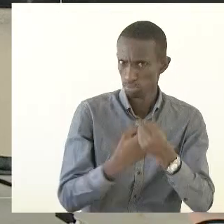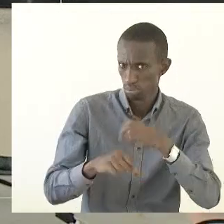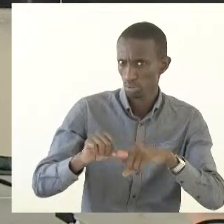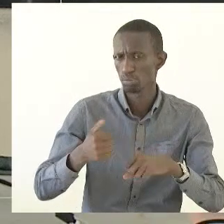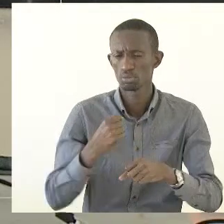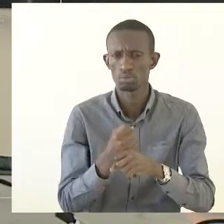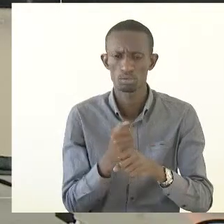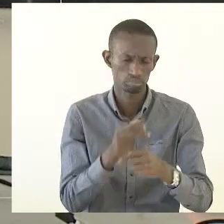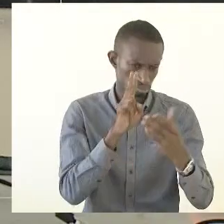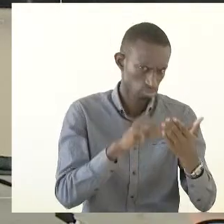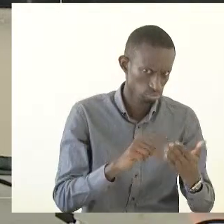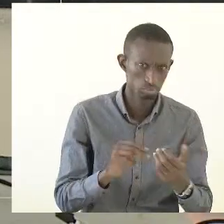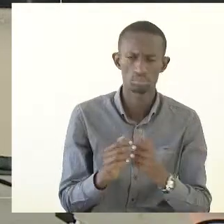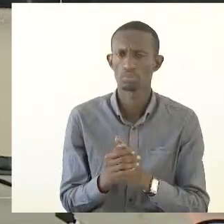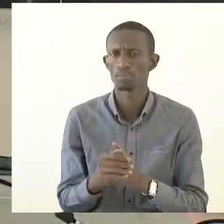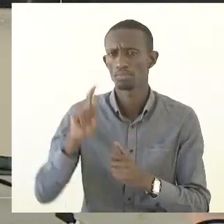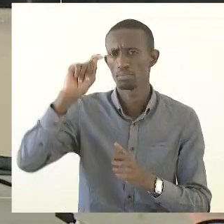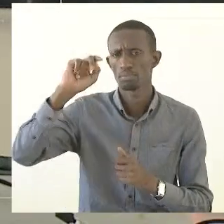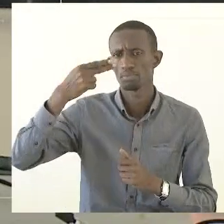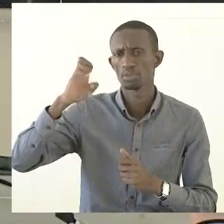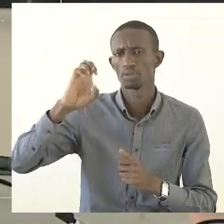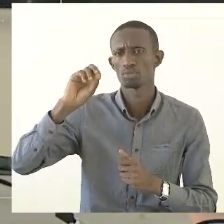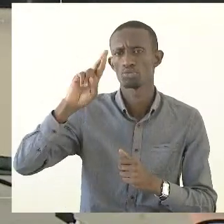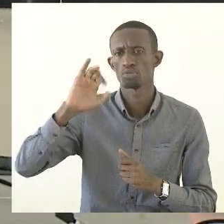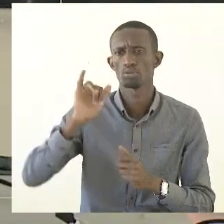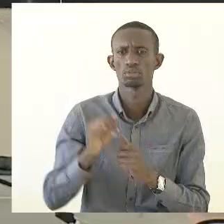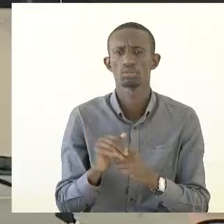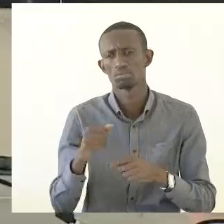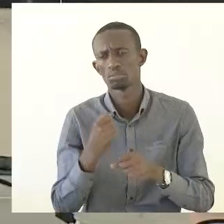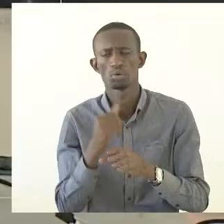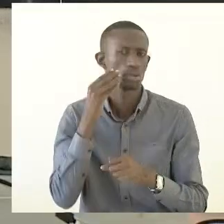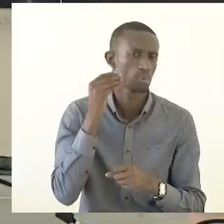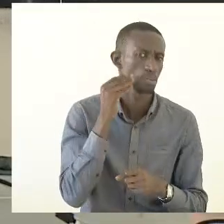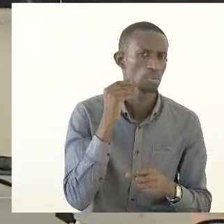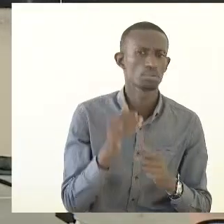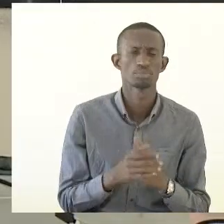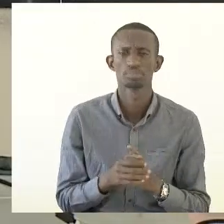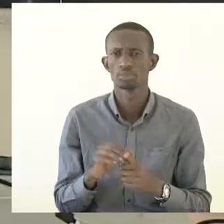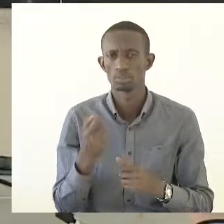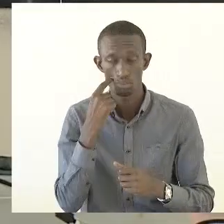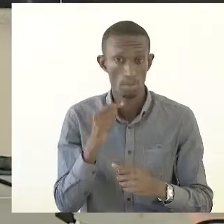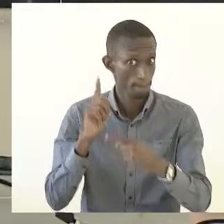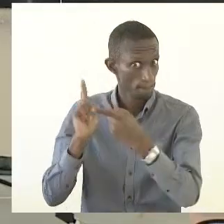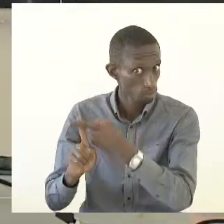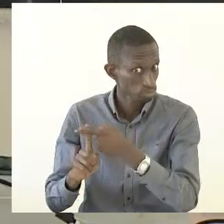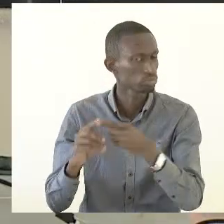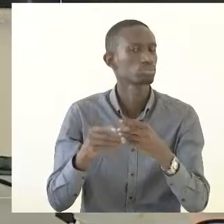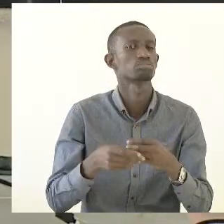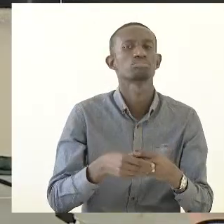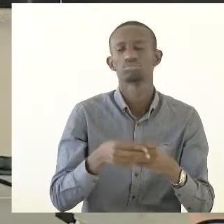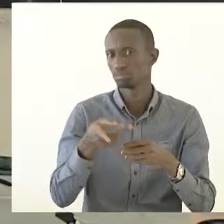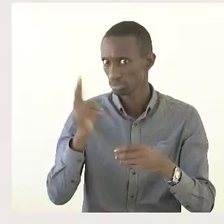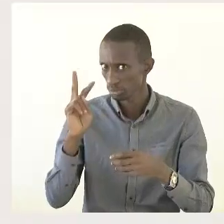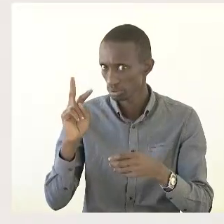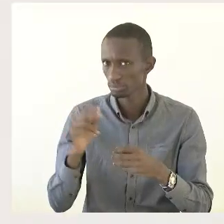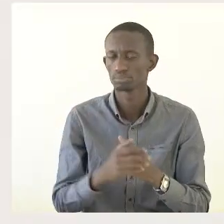get those requirements and reagent, you're able to conduct the experiment and you will get a positive results. And I hope nobody will get a negative